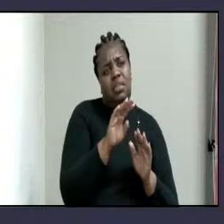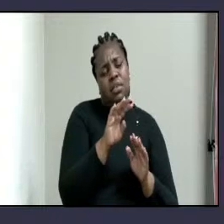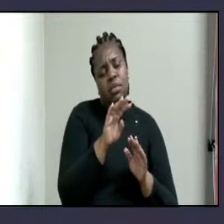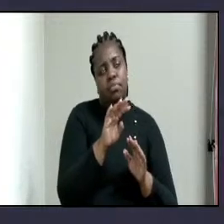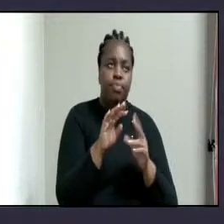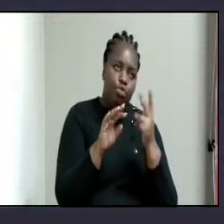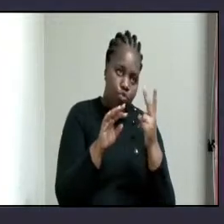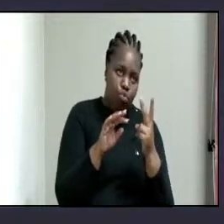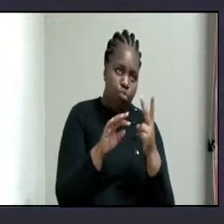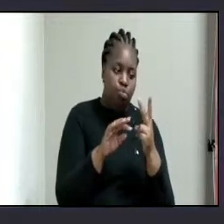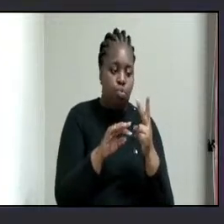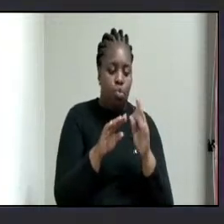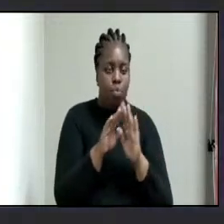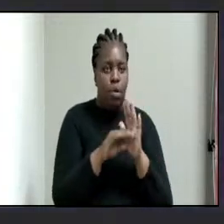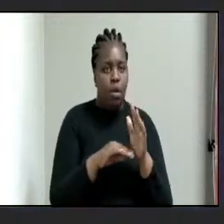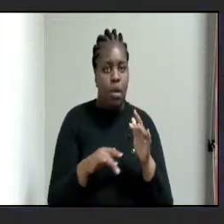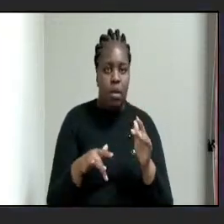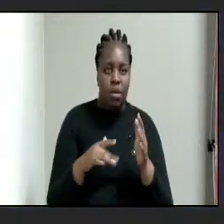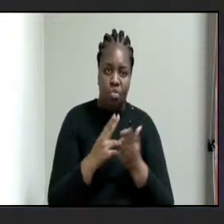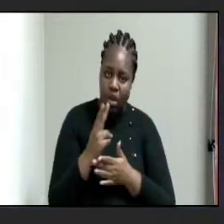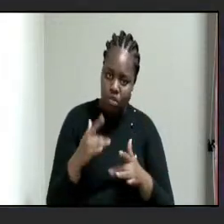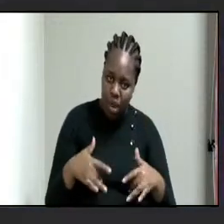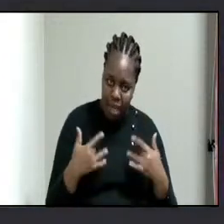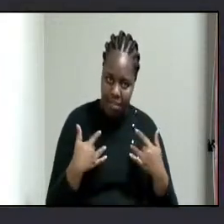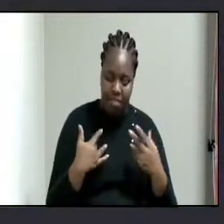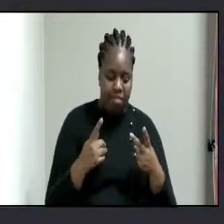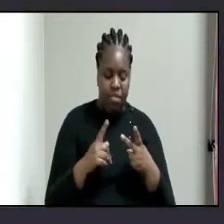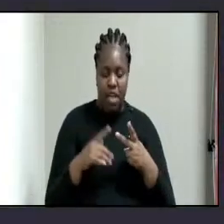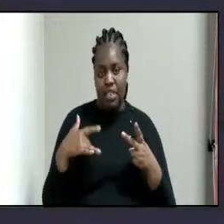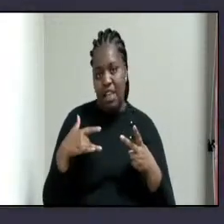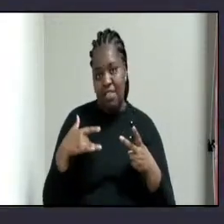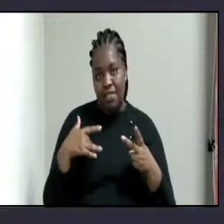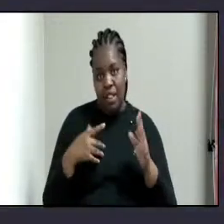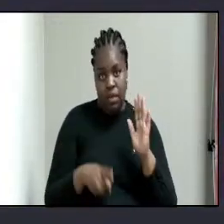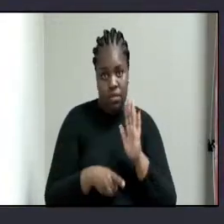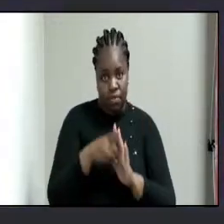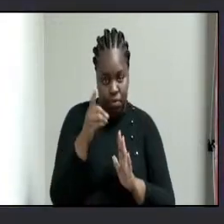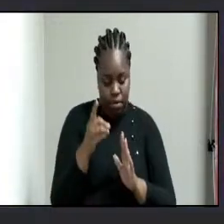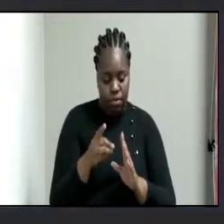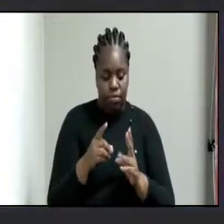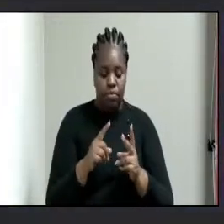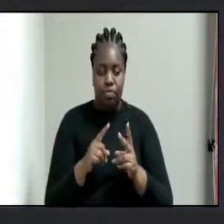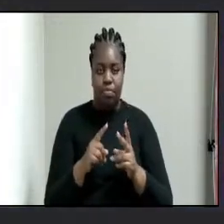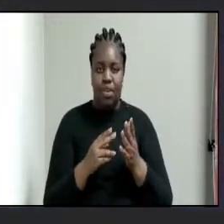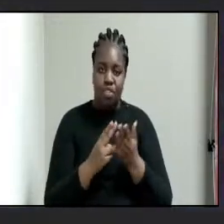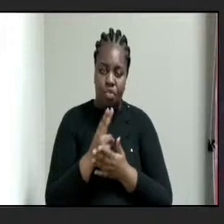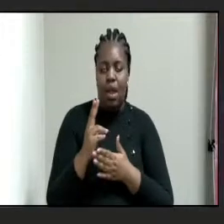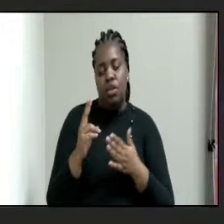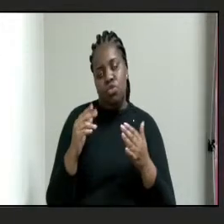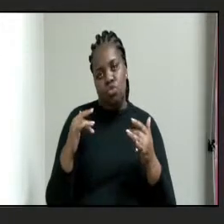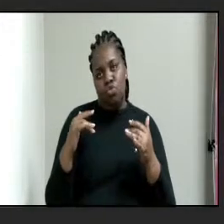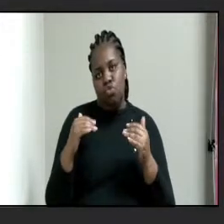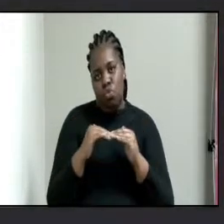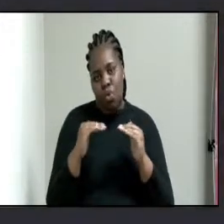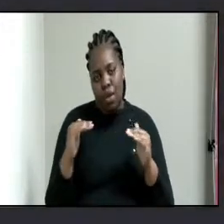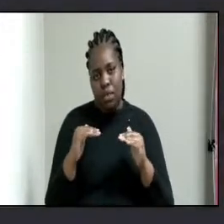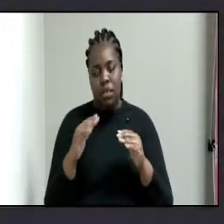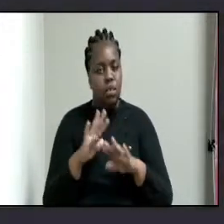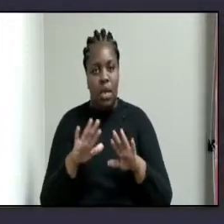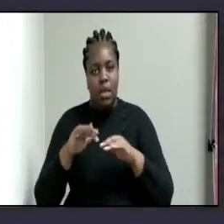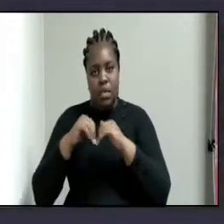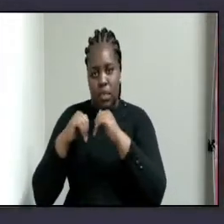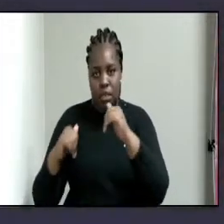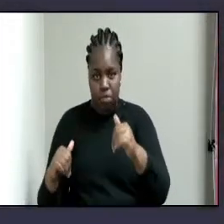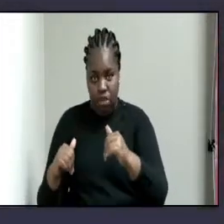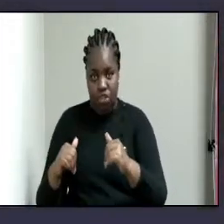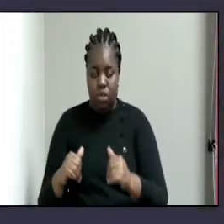them: the right to life, survival and development, and then the right to equality and non-discrimination, as it were. Now,